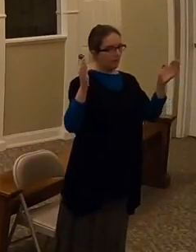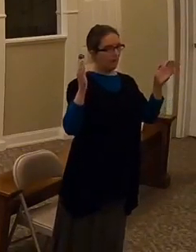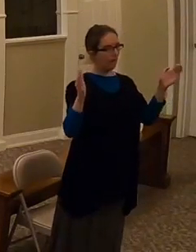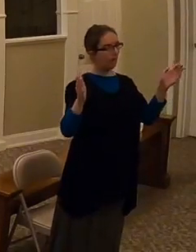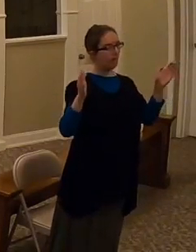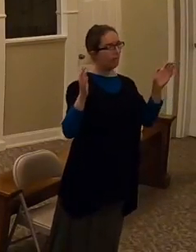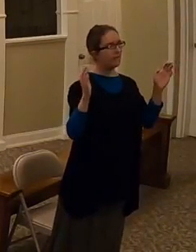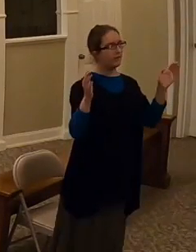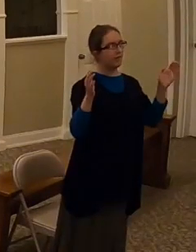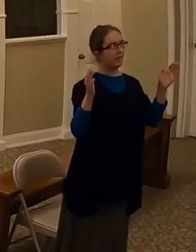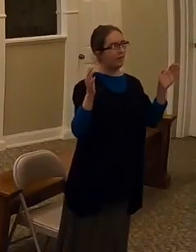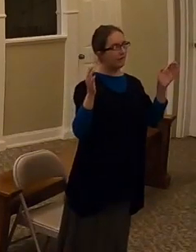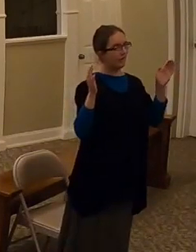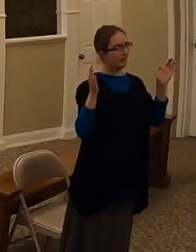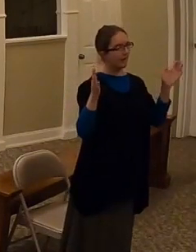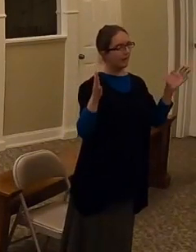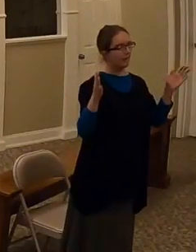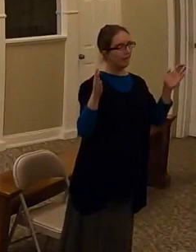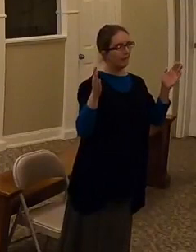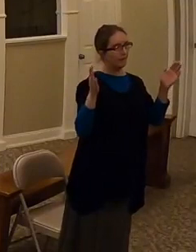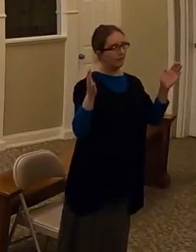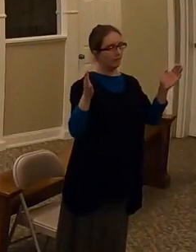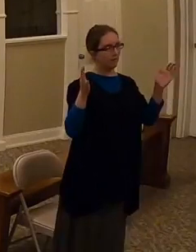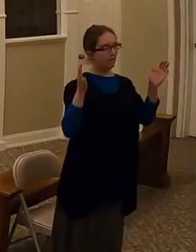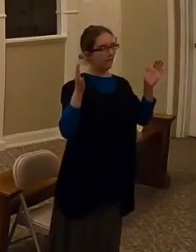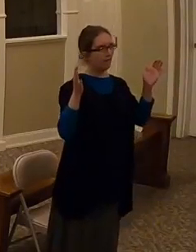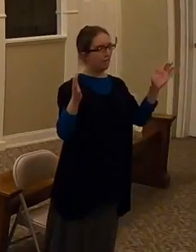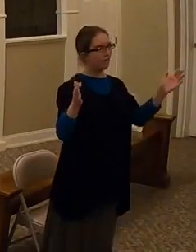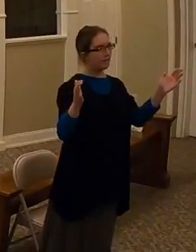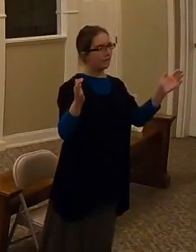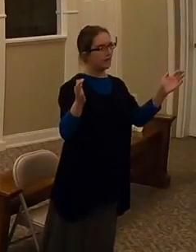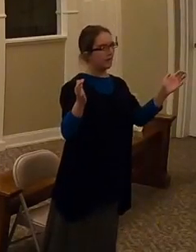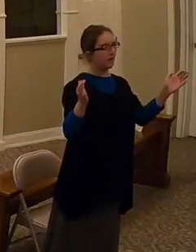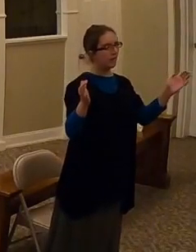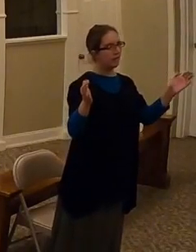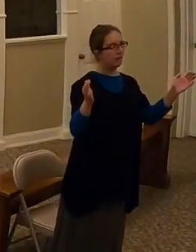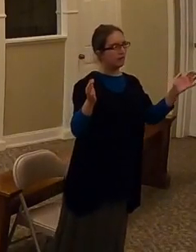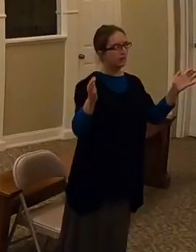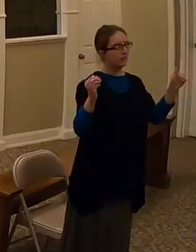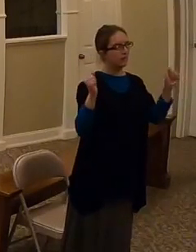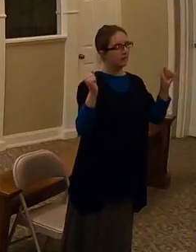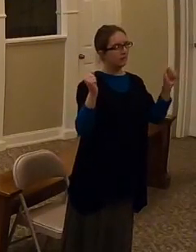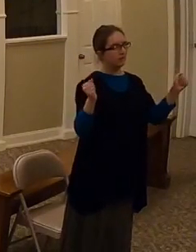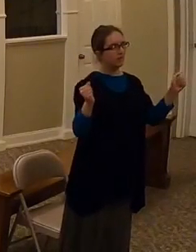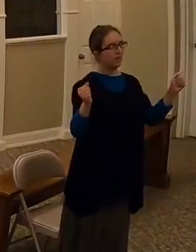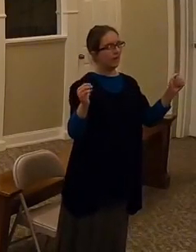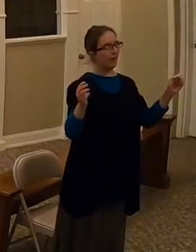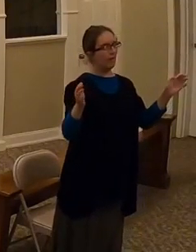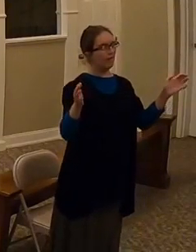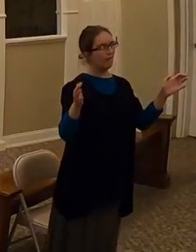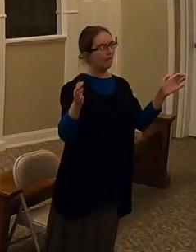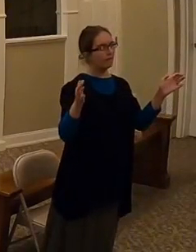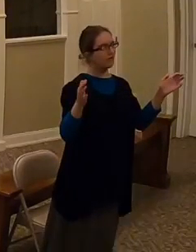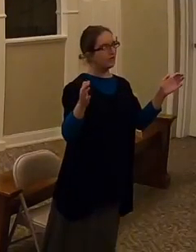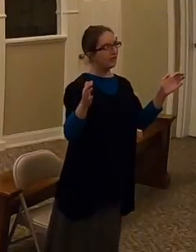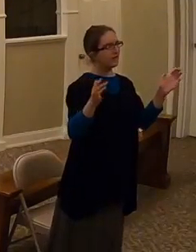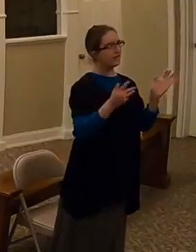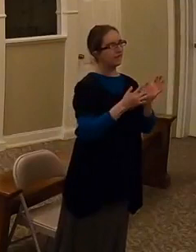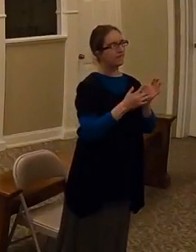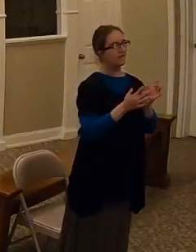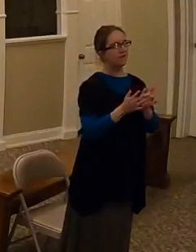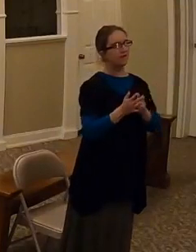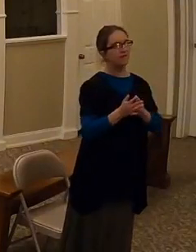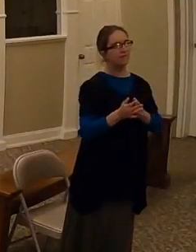My Lord and my God, in Jesus' name we thank you, Lord. Hallelujah. Mole bakaya ta kale